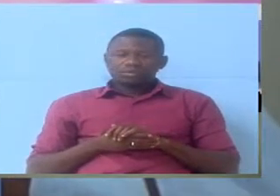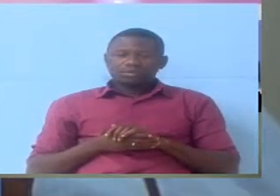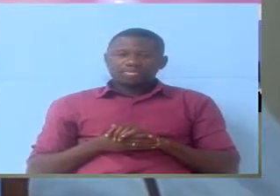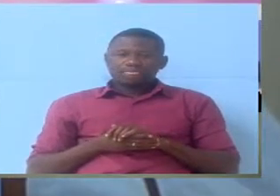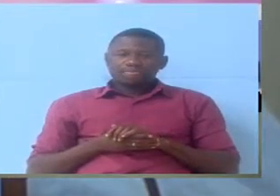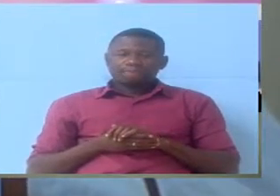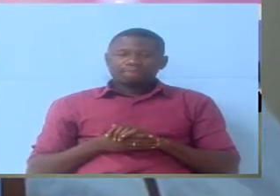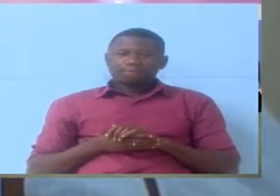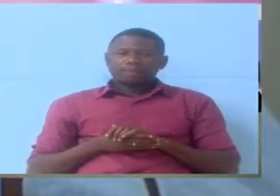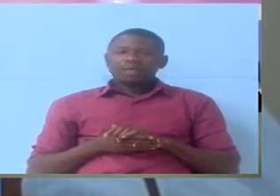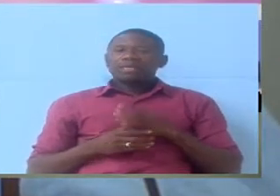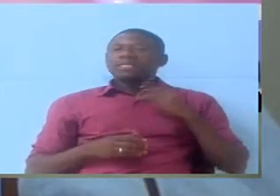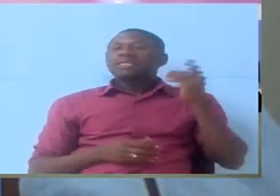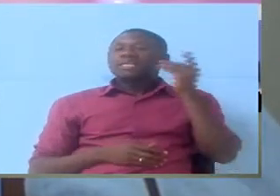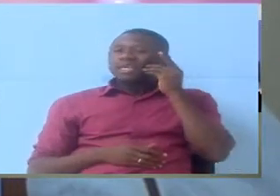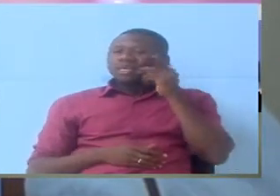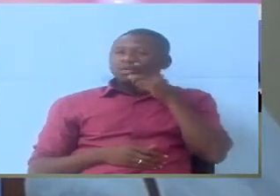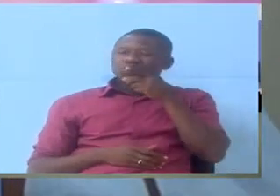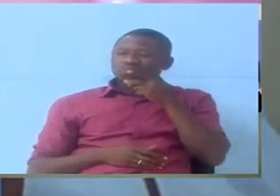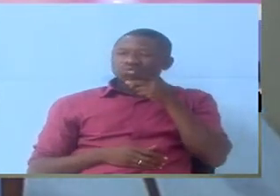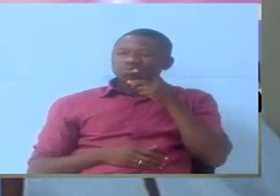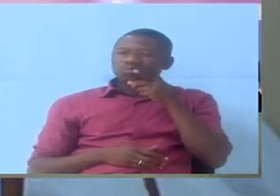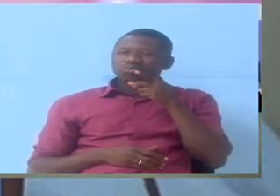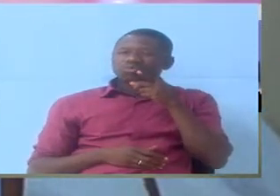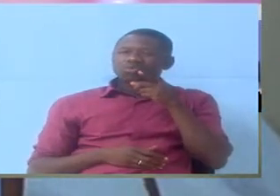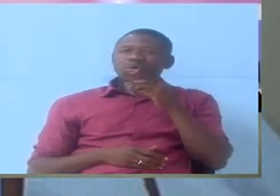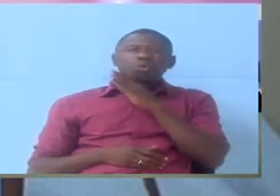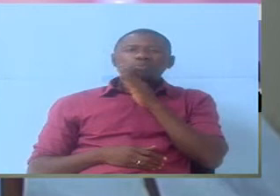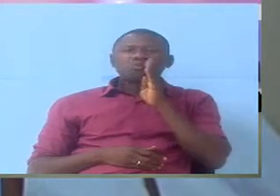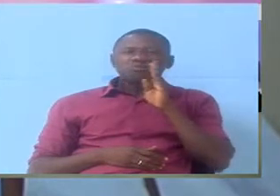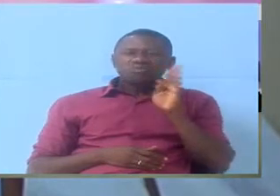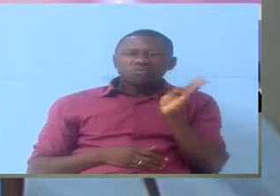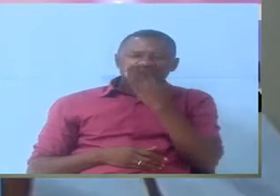The day you went to Burfoot to look at those corpses,